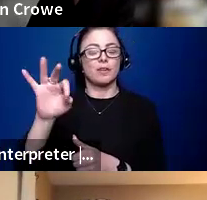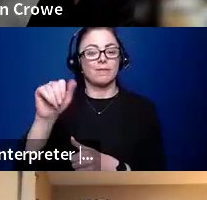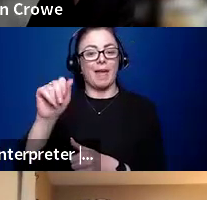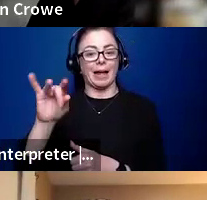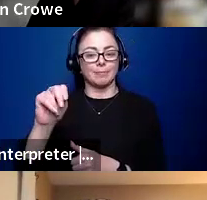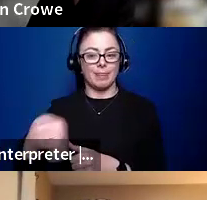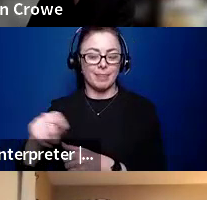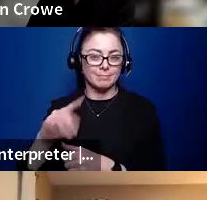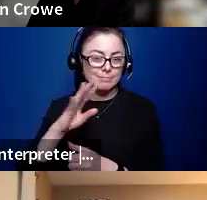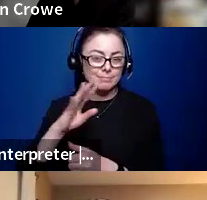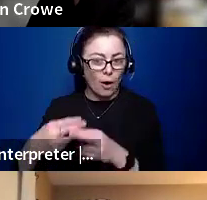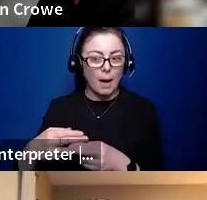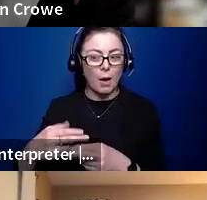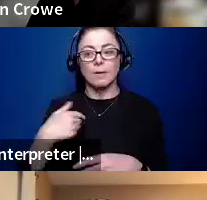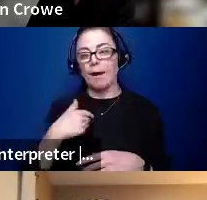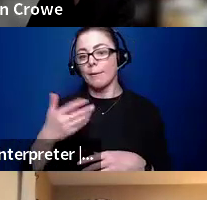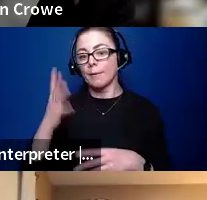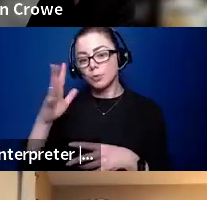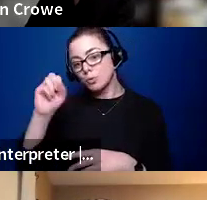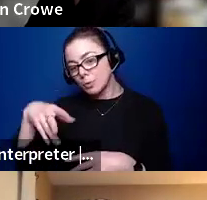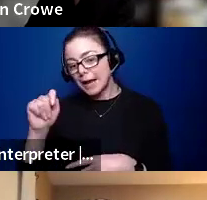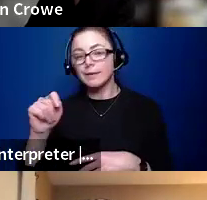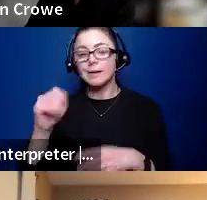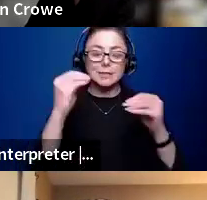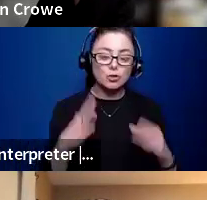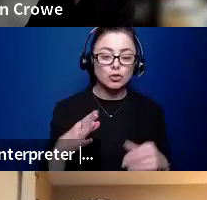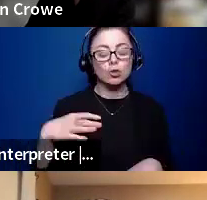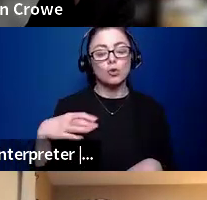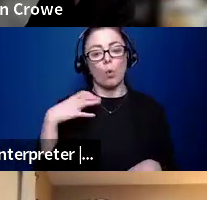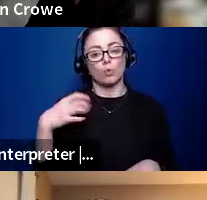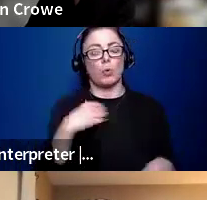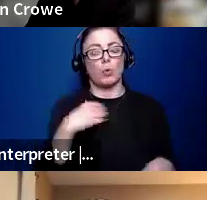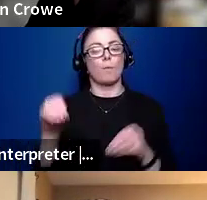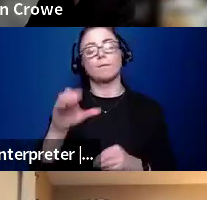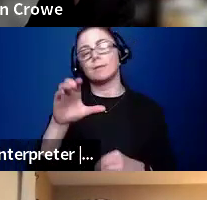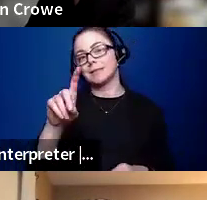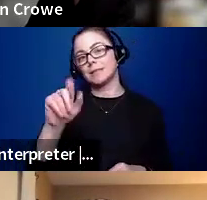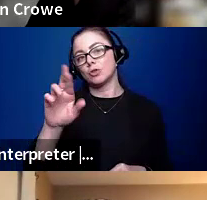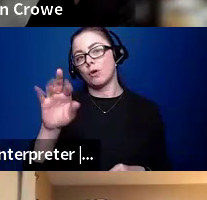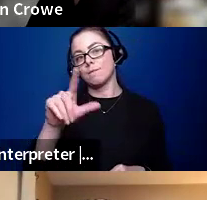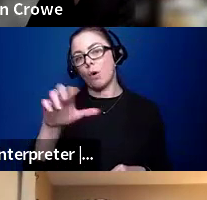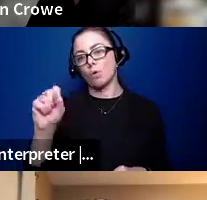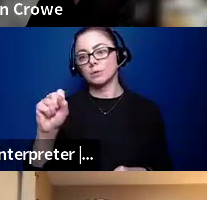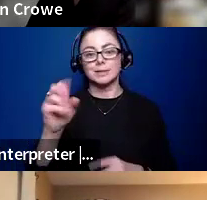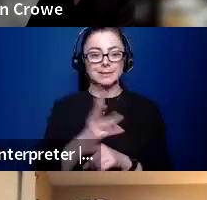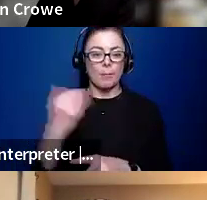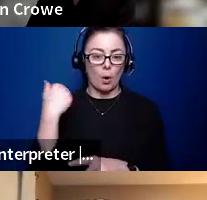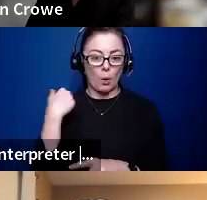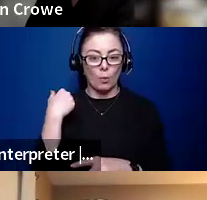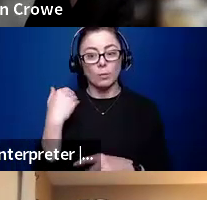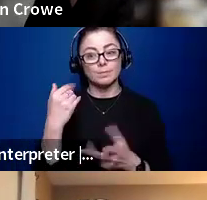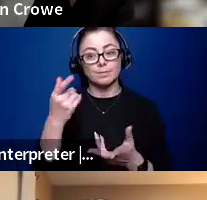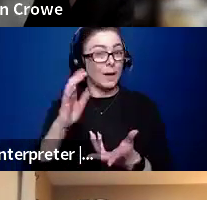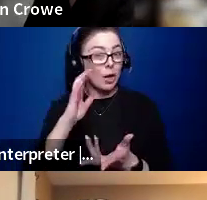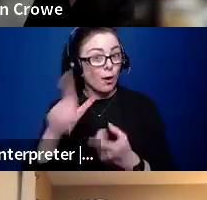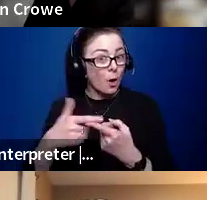I was a superintendent, a teacher, a coach, and moved to Cedar Falls 6 months ago. So when you hear about them, you can get a hold of me because I'm